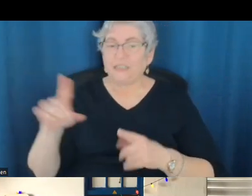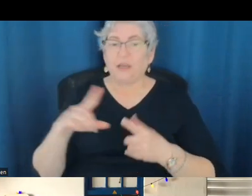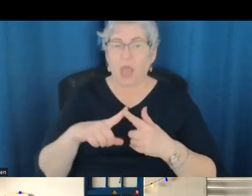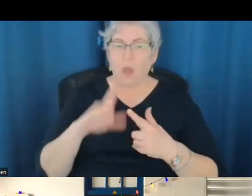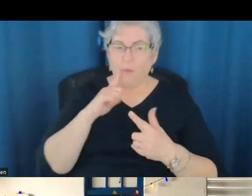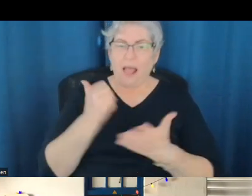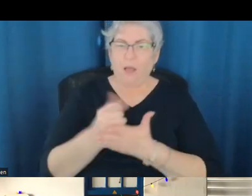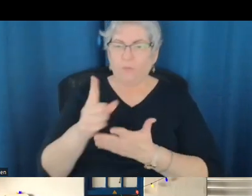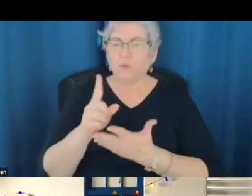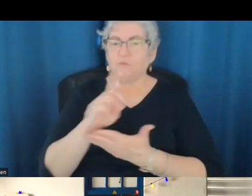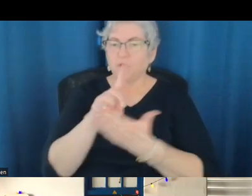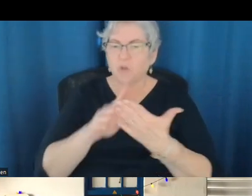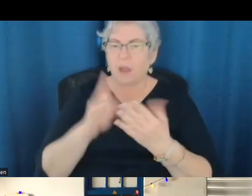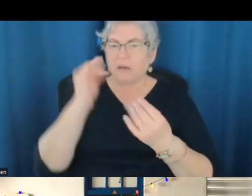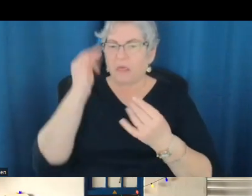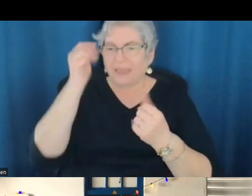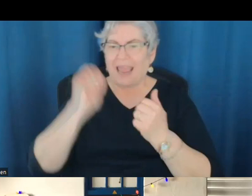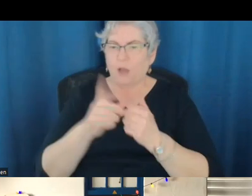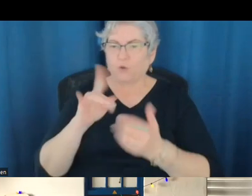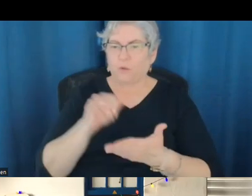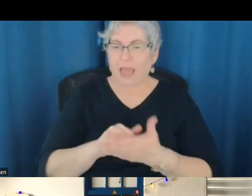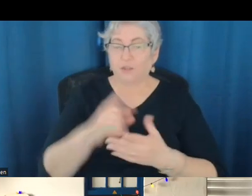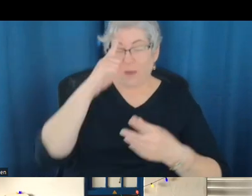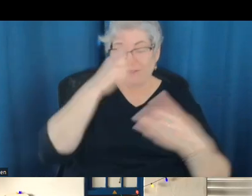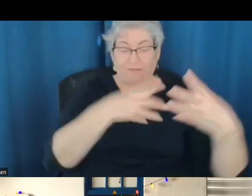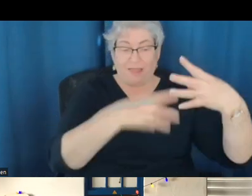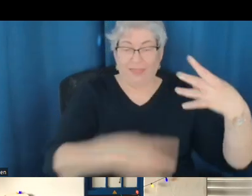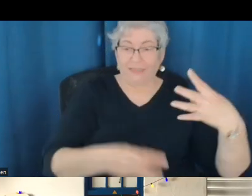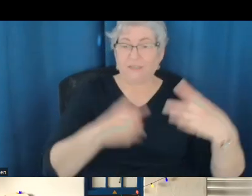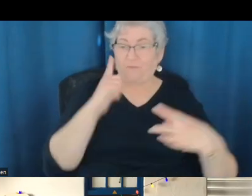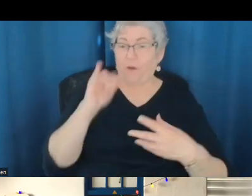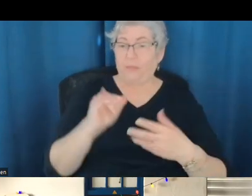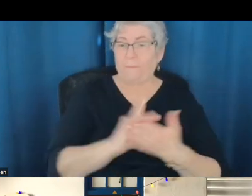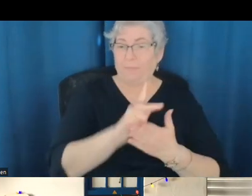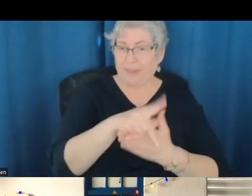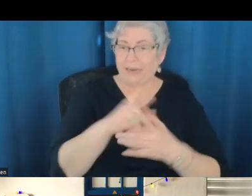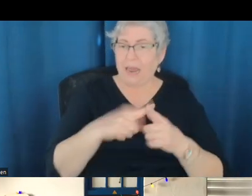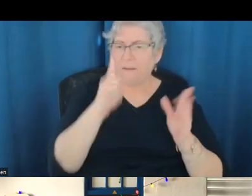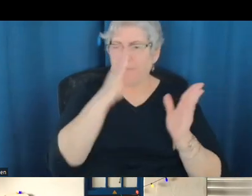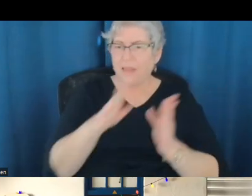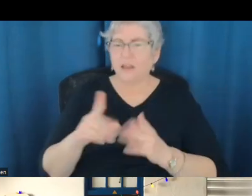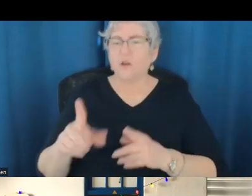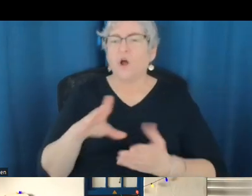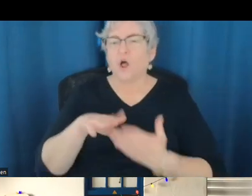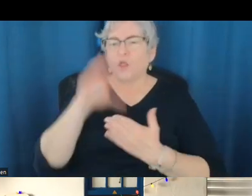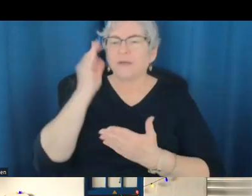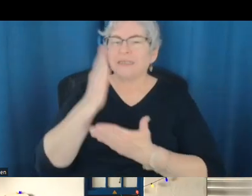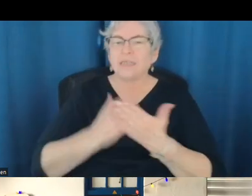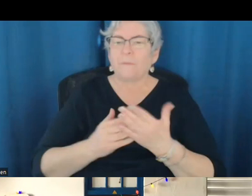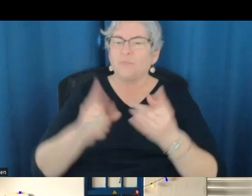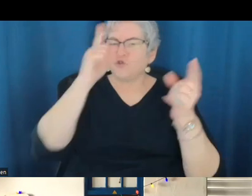your project. In addition to your plant lists and planting plan, learn a few layout and installation